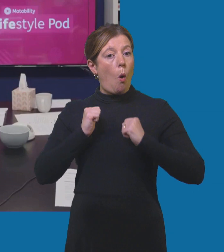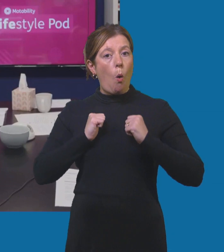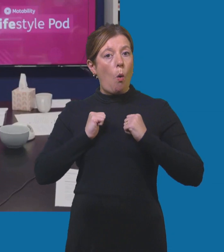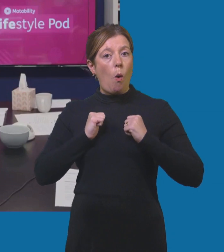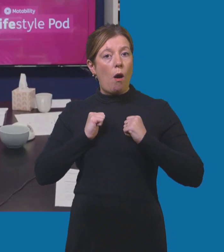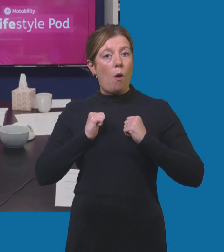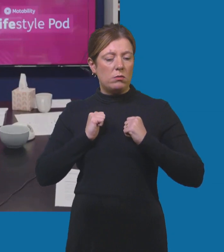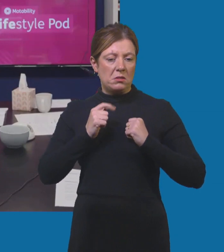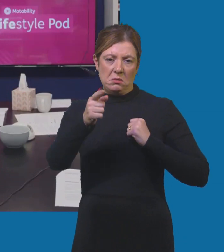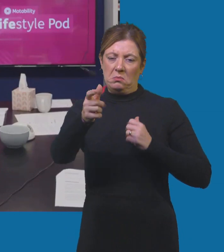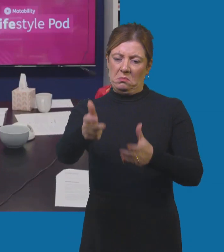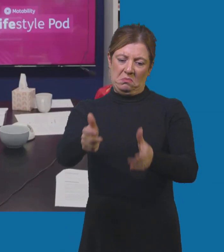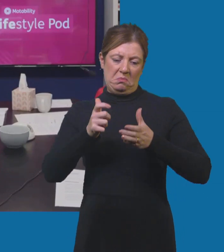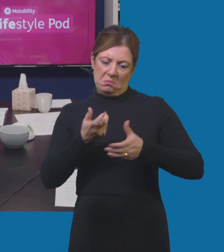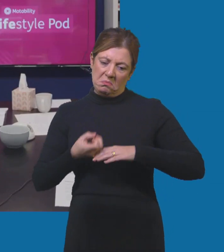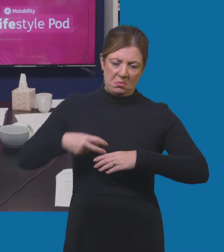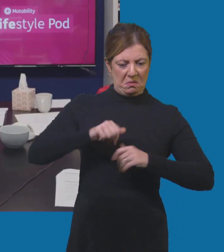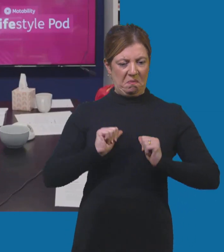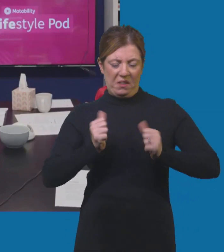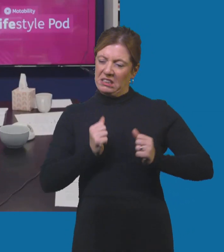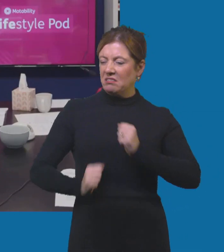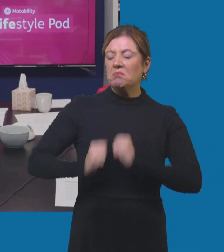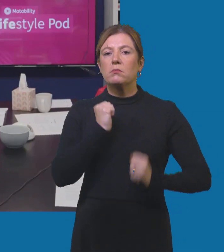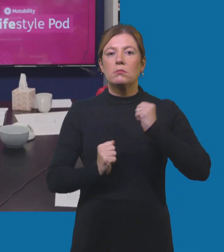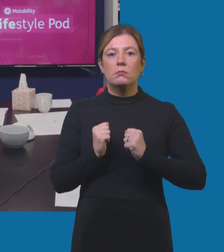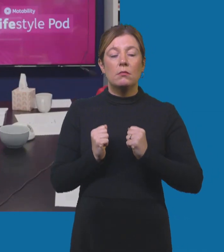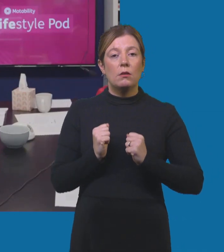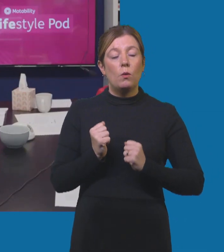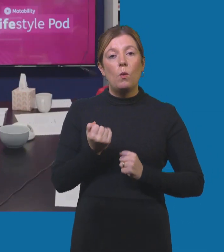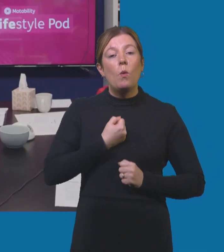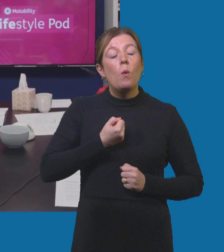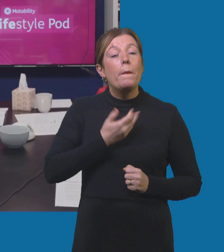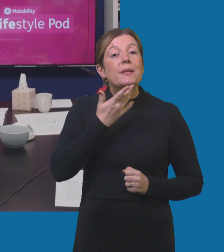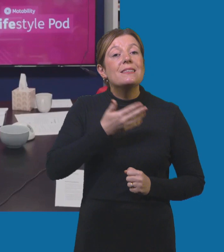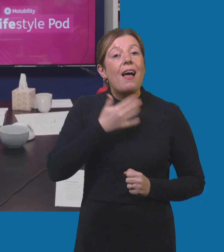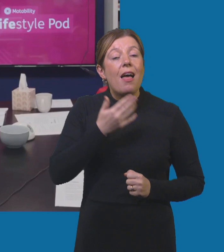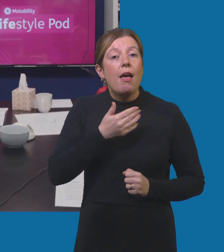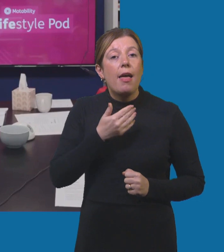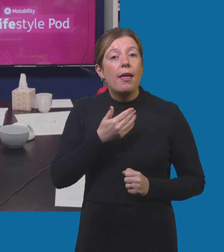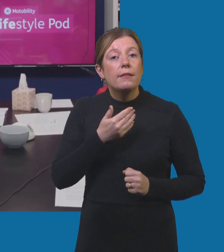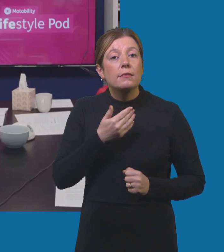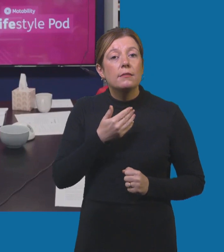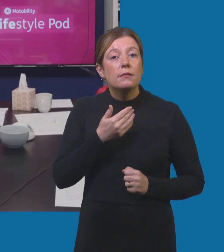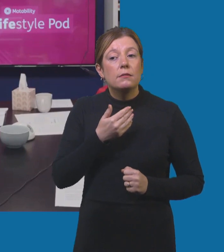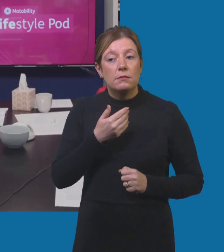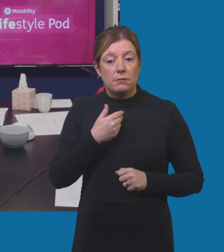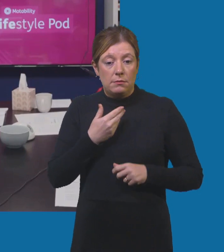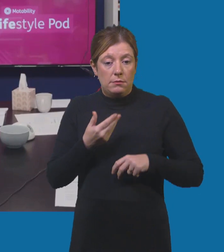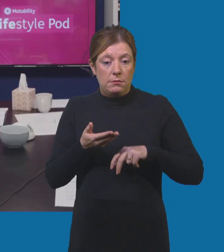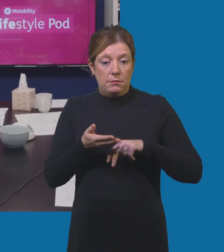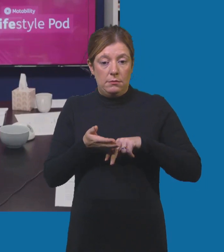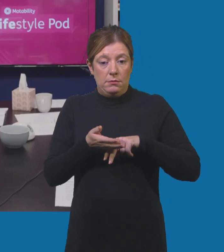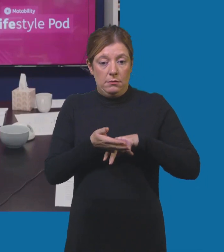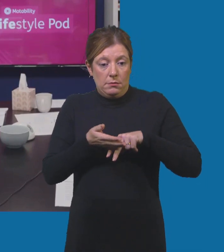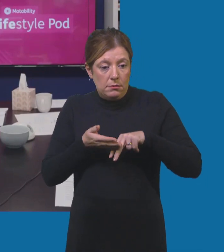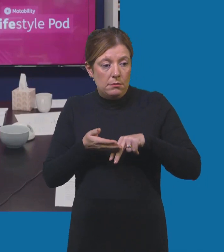just, give me the legs, I'm fit, and I'll go. And I was so wrong. Like, I'm missing both my legs above the